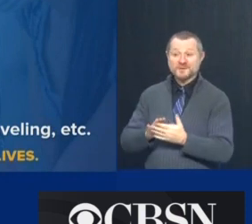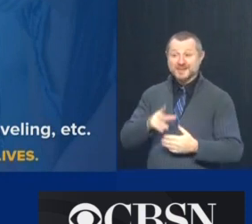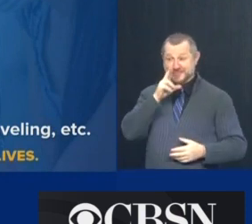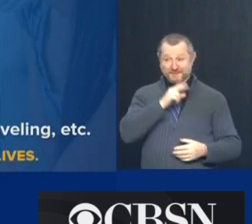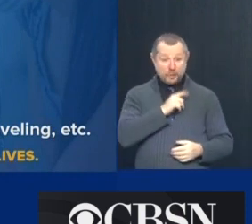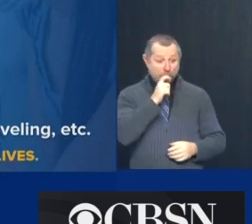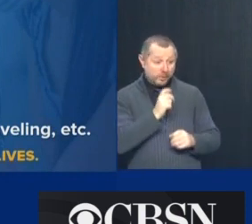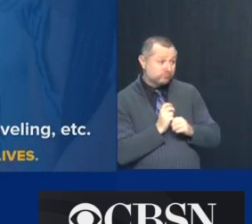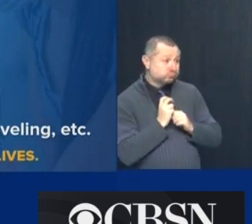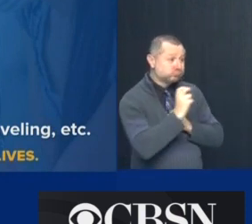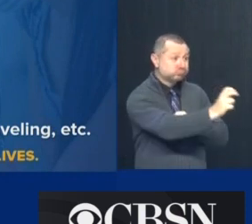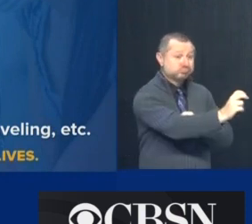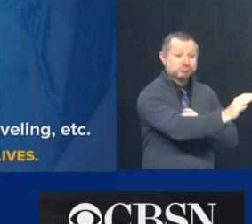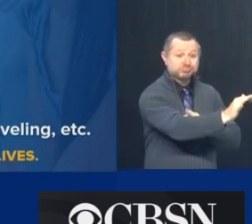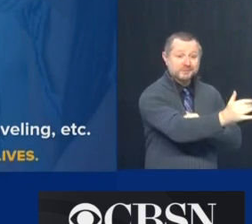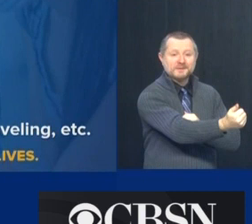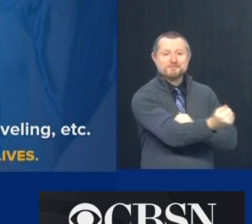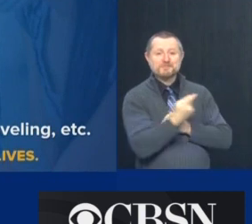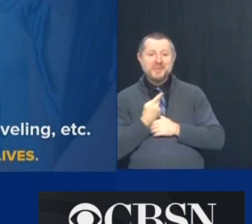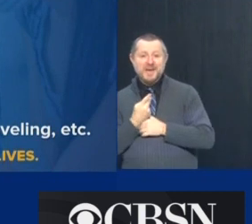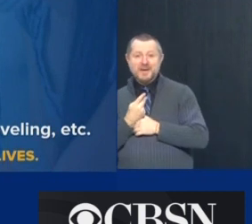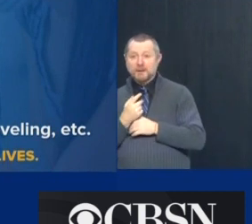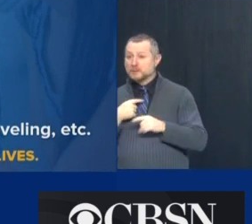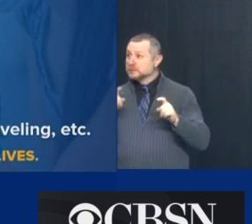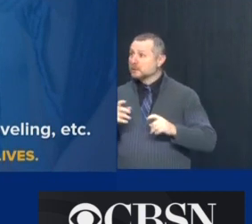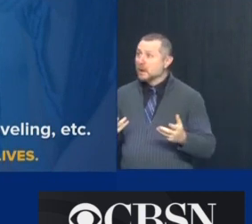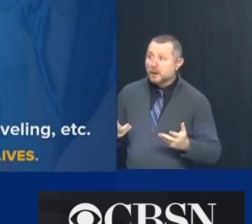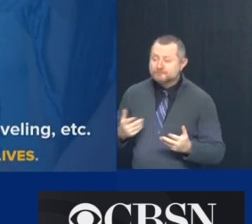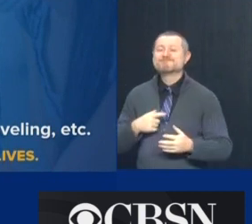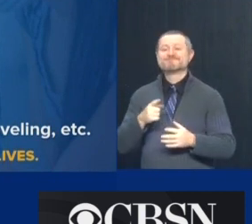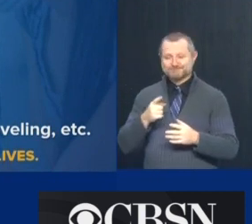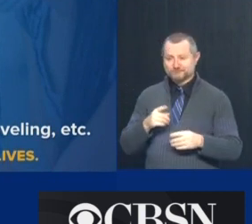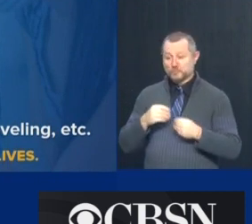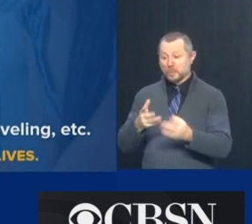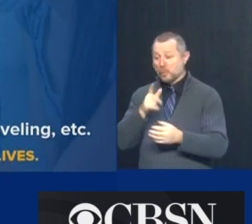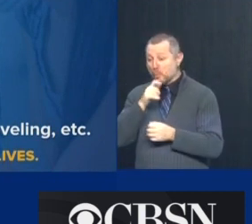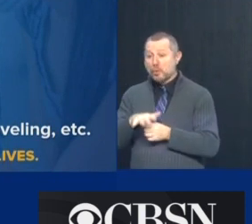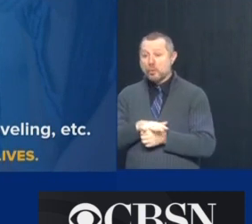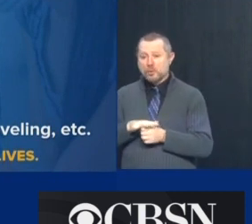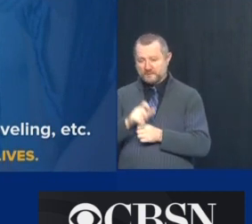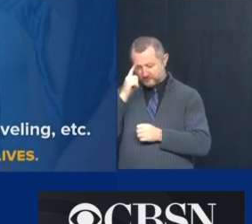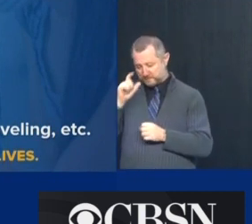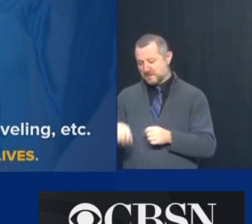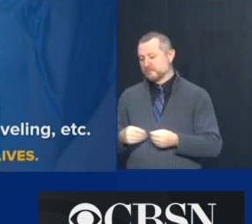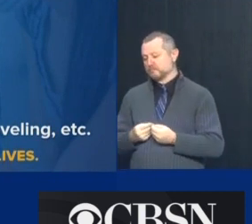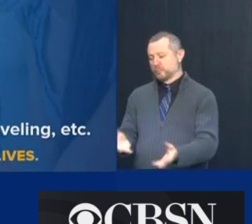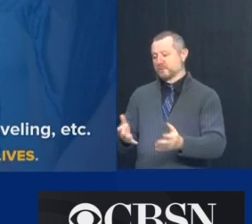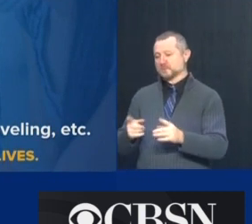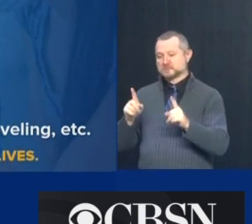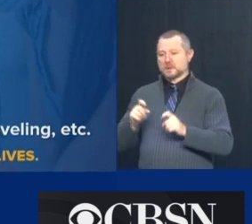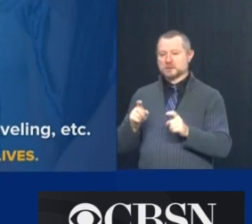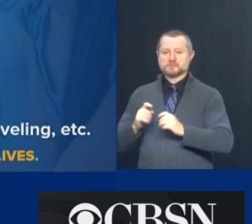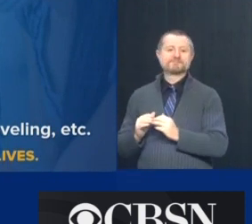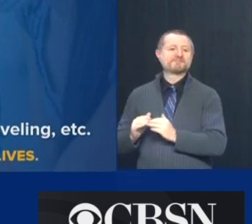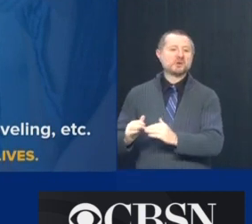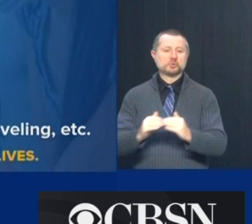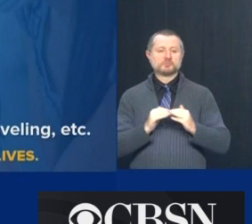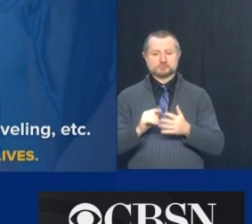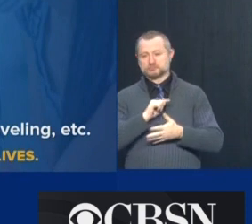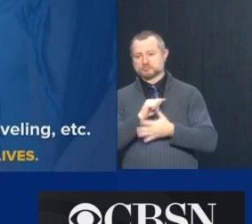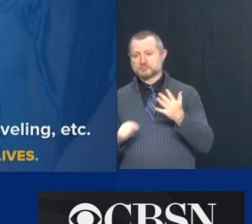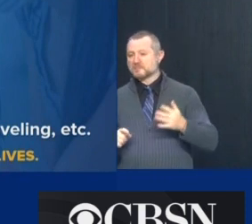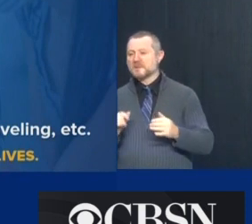know if they're infected. The localities have to distribute the testing equally or